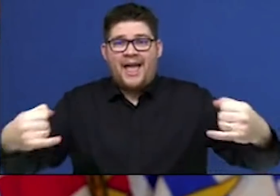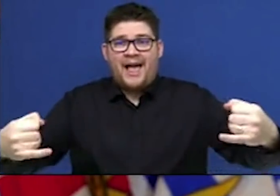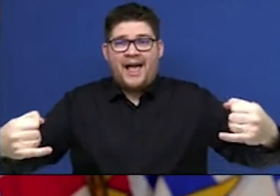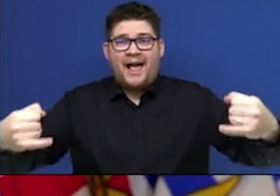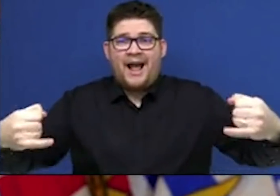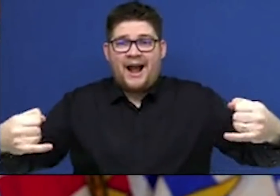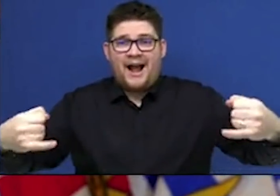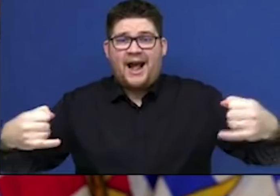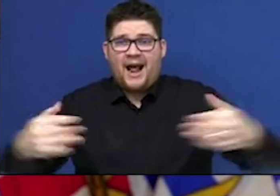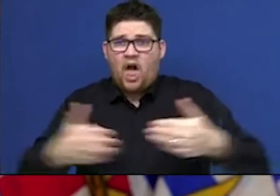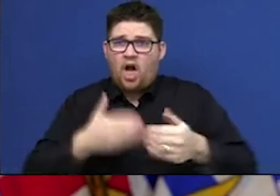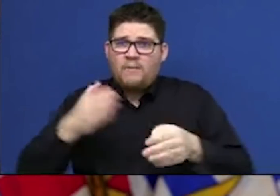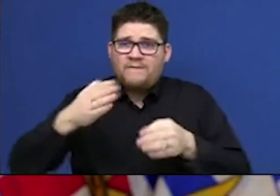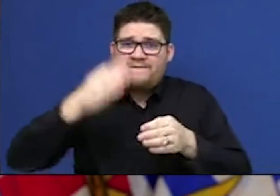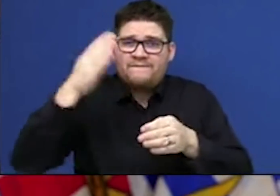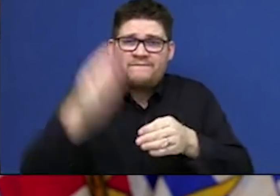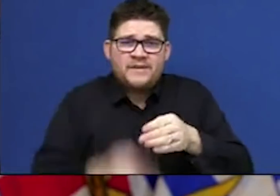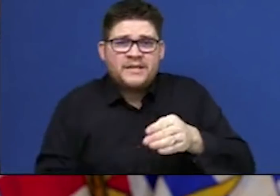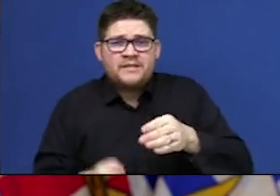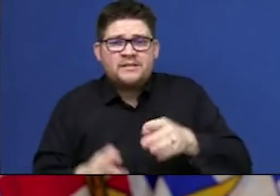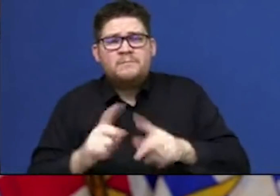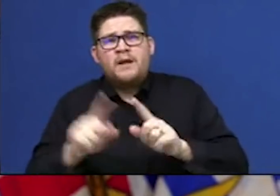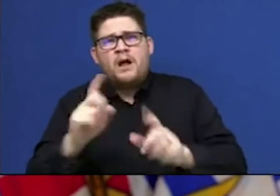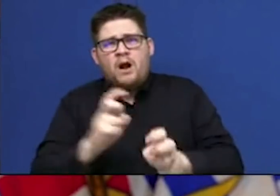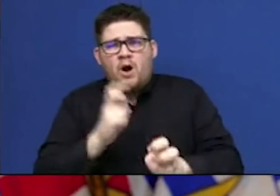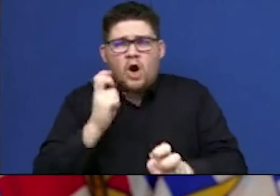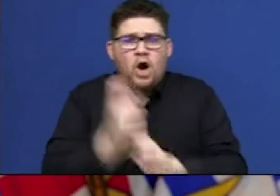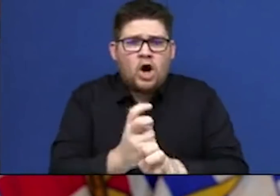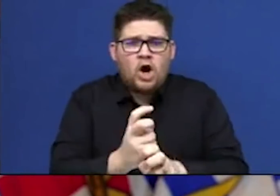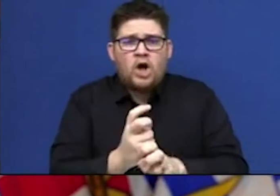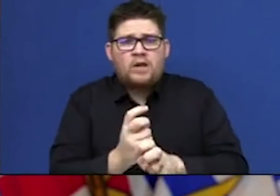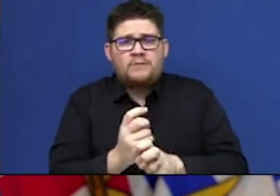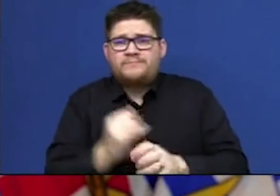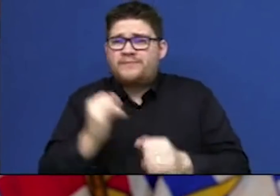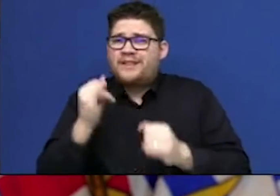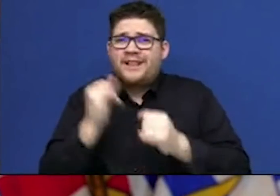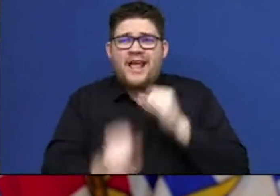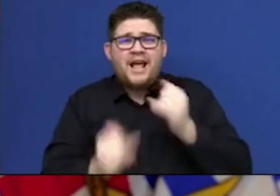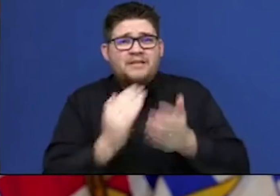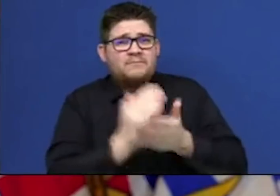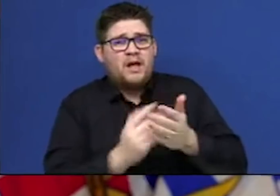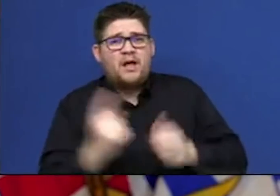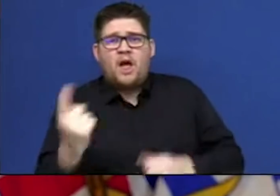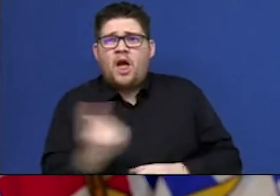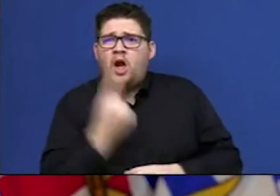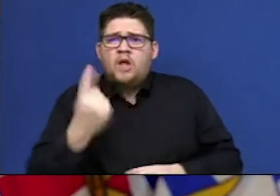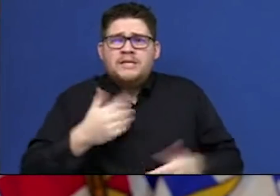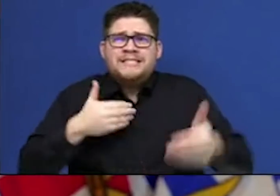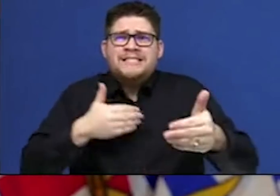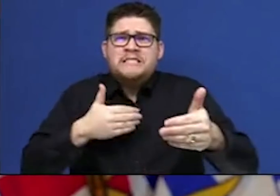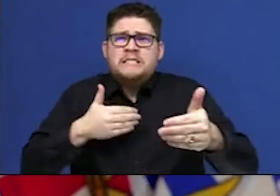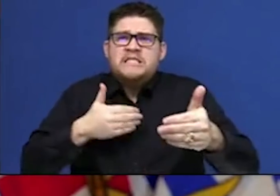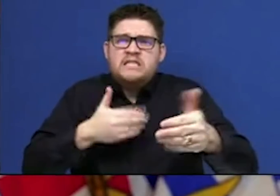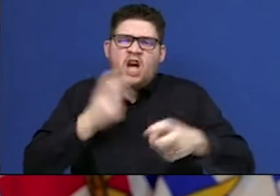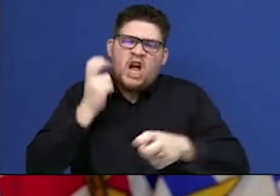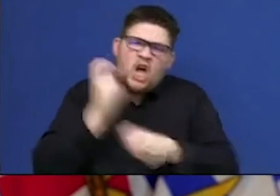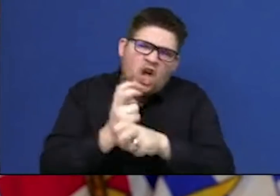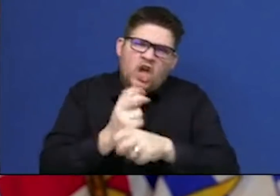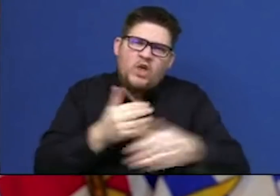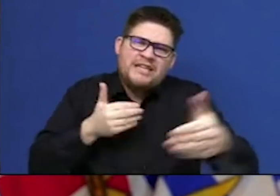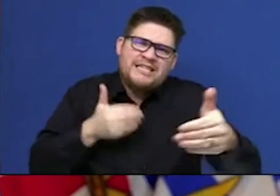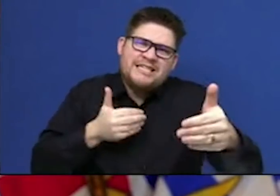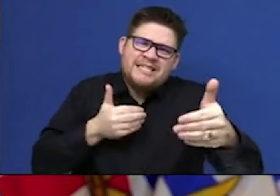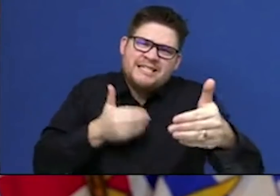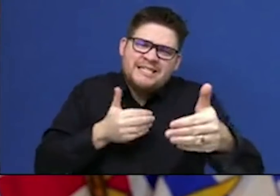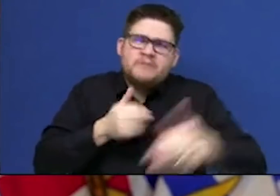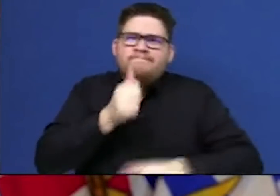we need to do to get there. And as always, I'm asking you to take this to heart, to continue